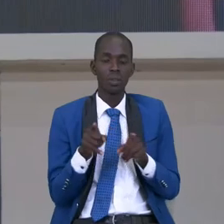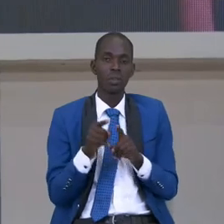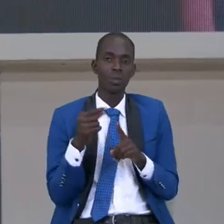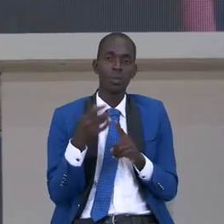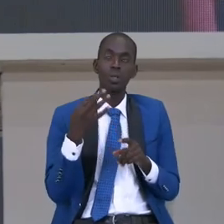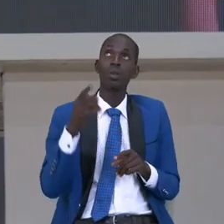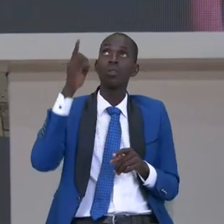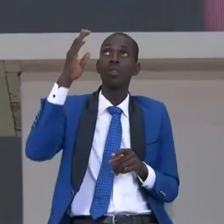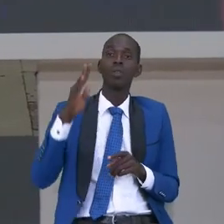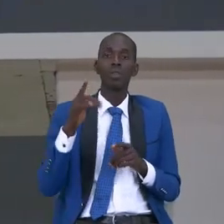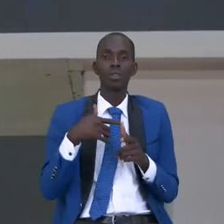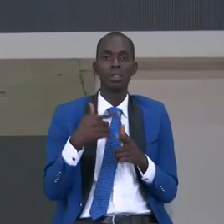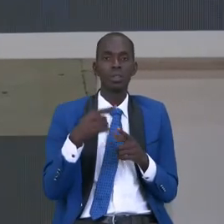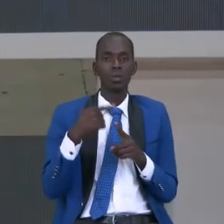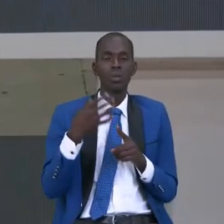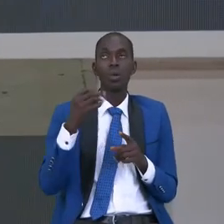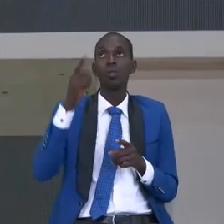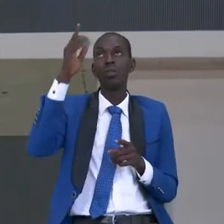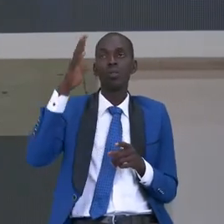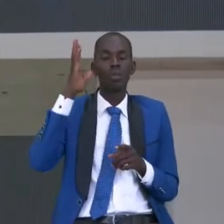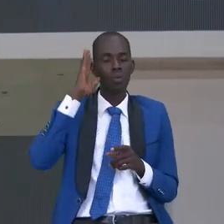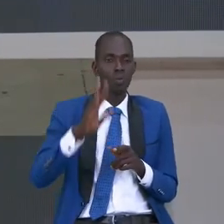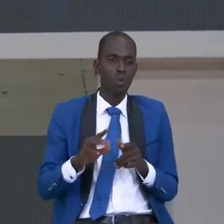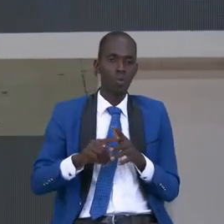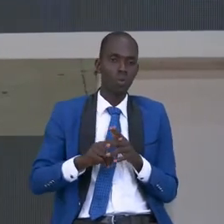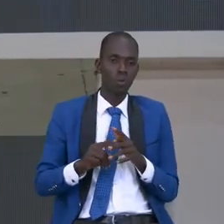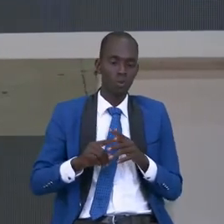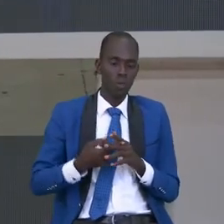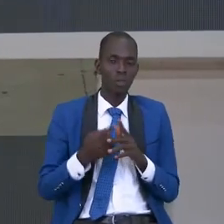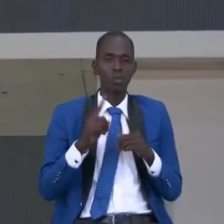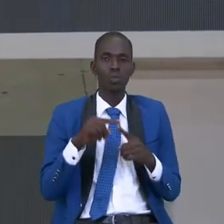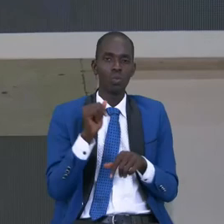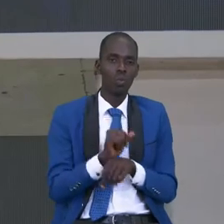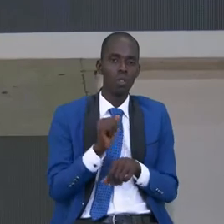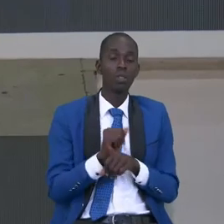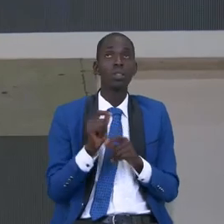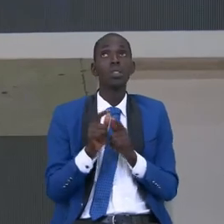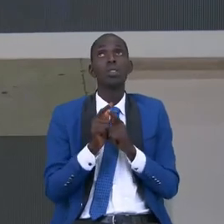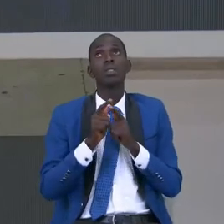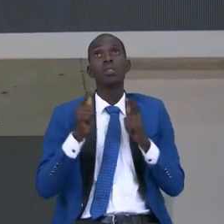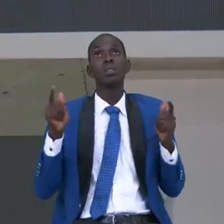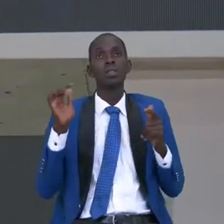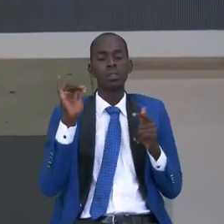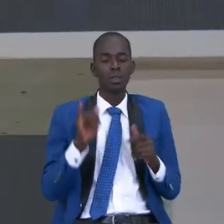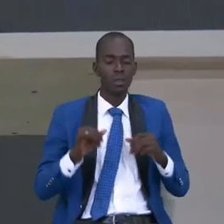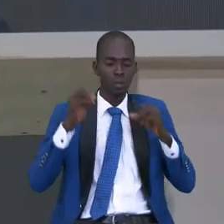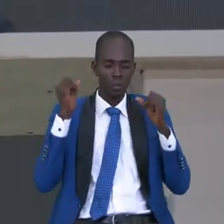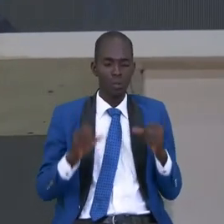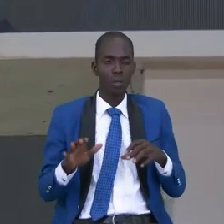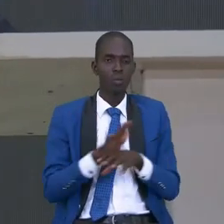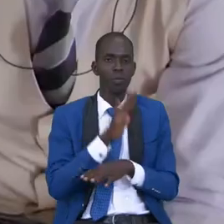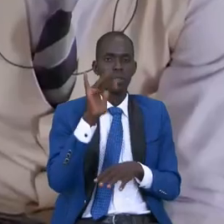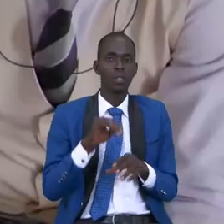to walk effectually, effectively, wonderfully, powerfully in your life